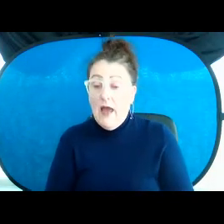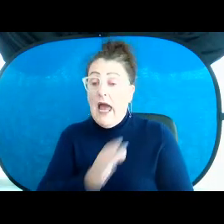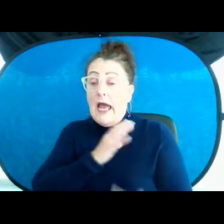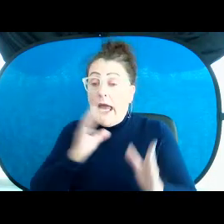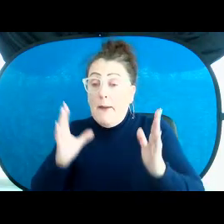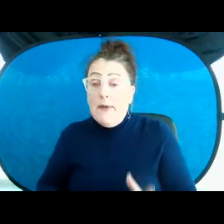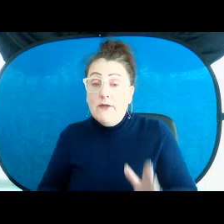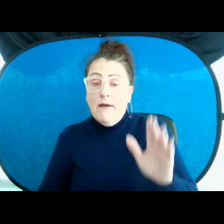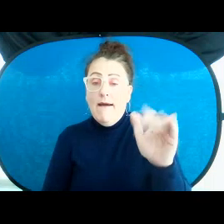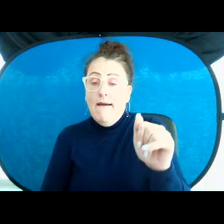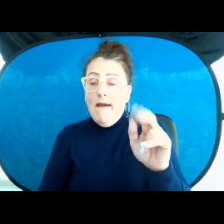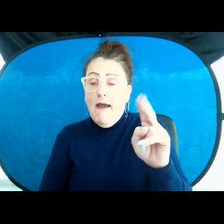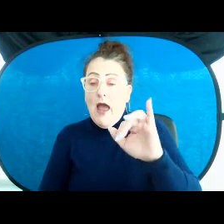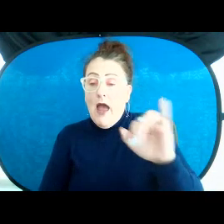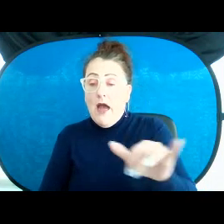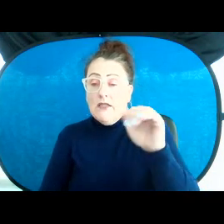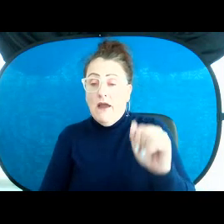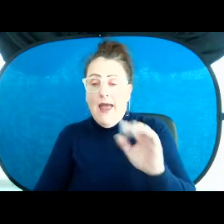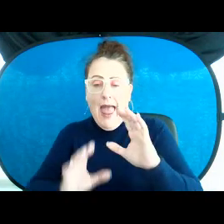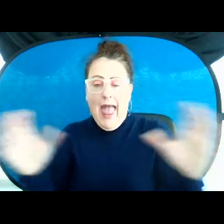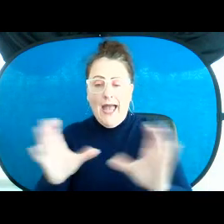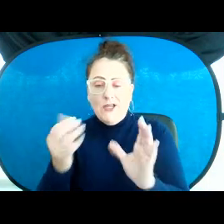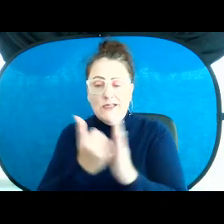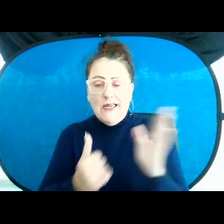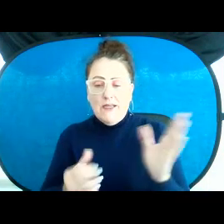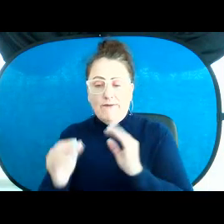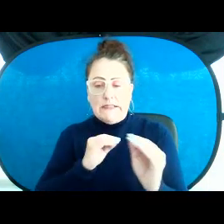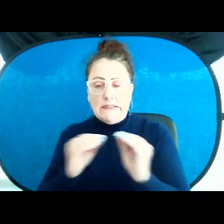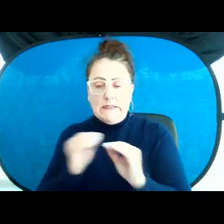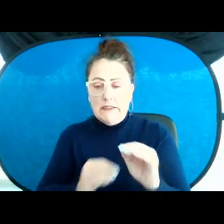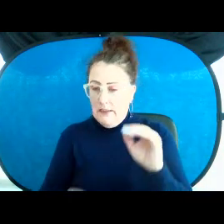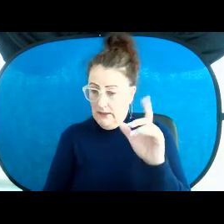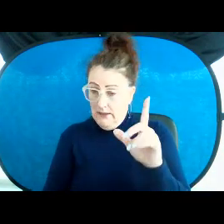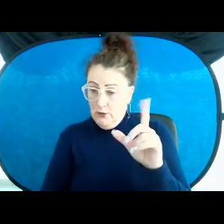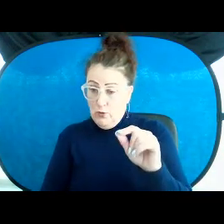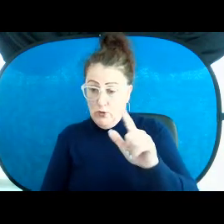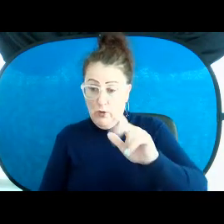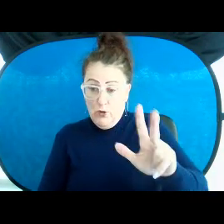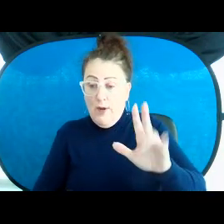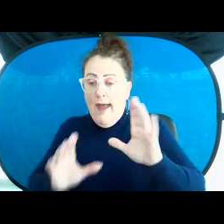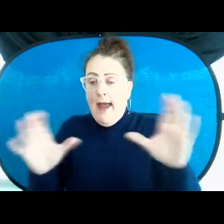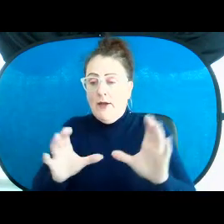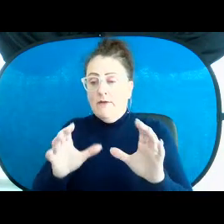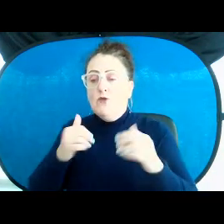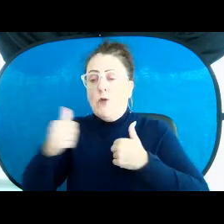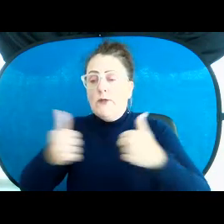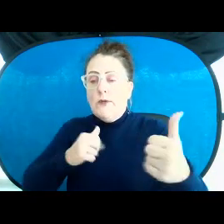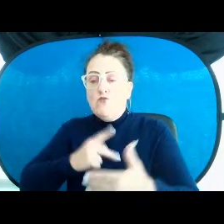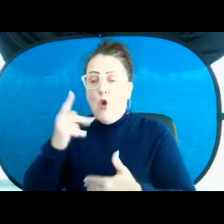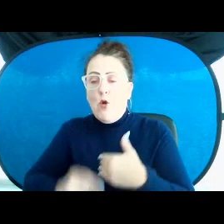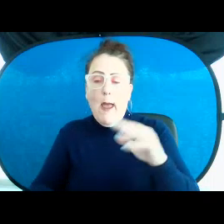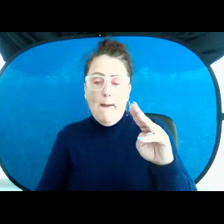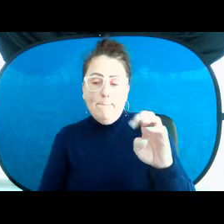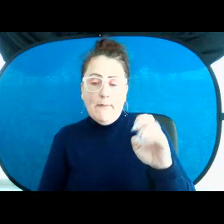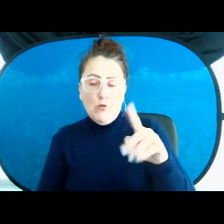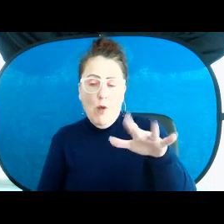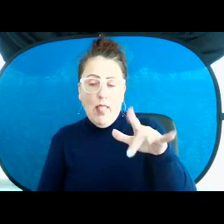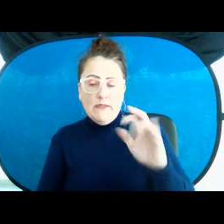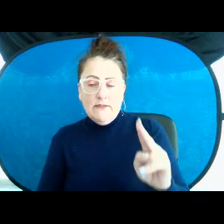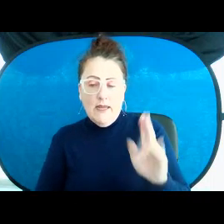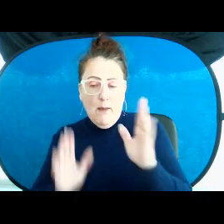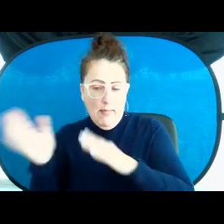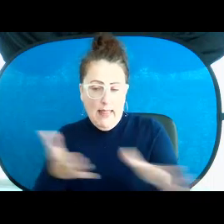tab 107 is an action item to amend the 2023 Active Transportation Program Metropolitan Planning